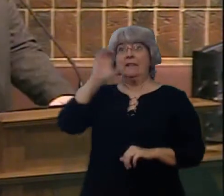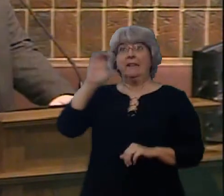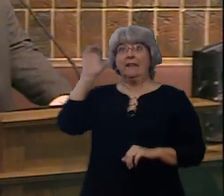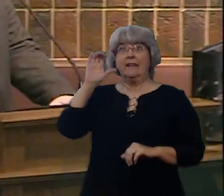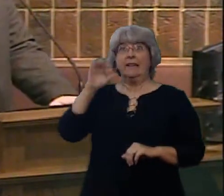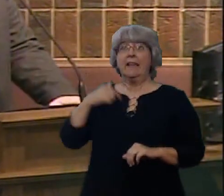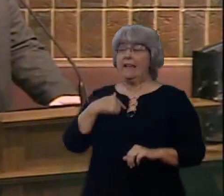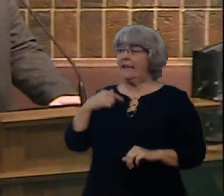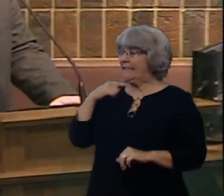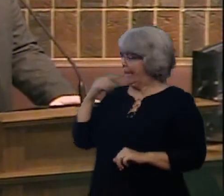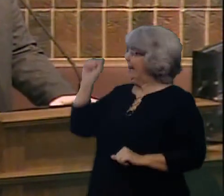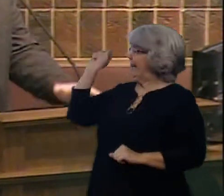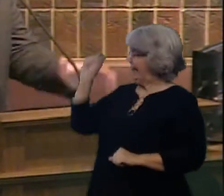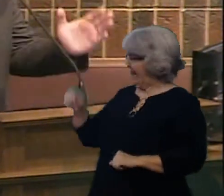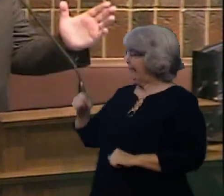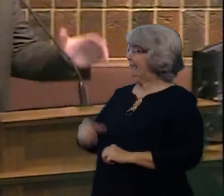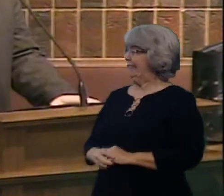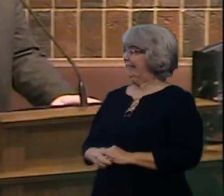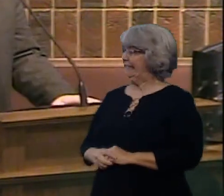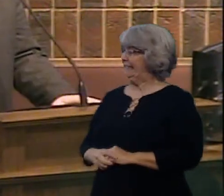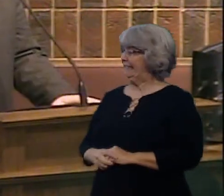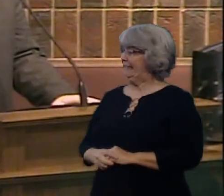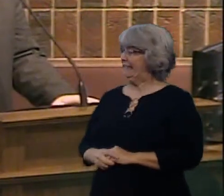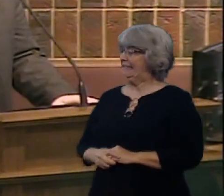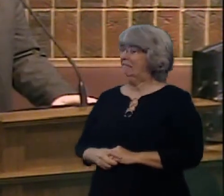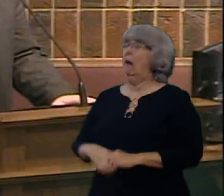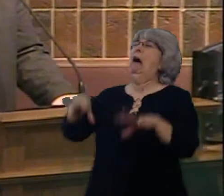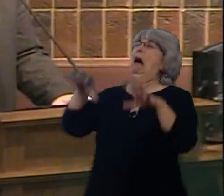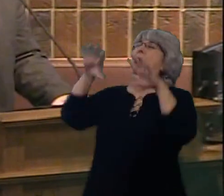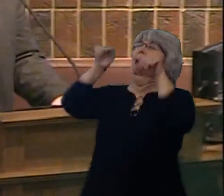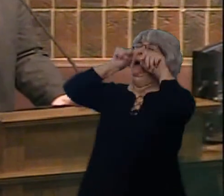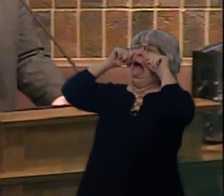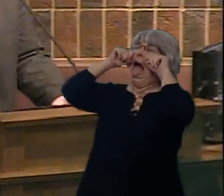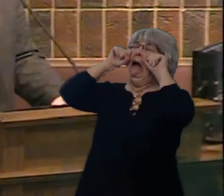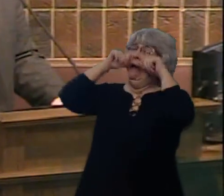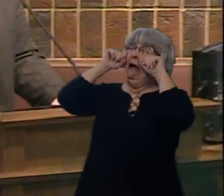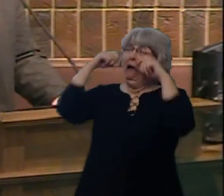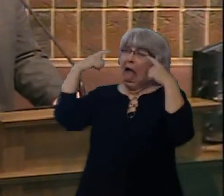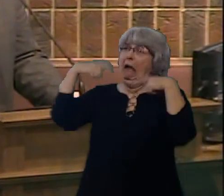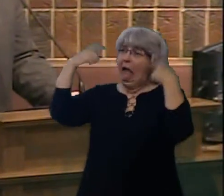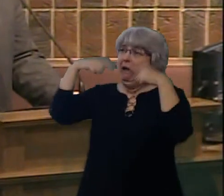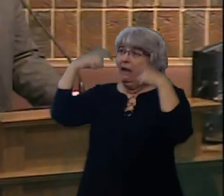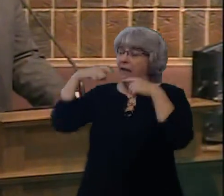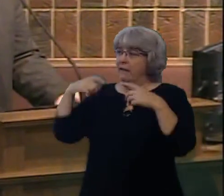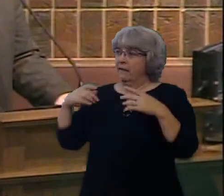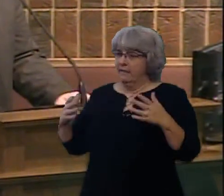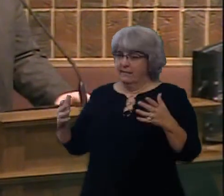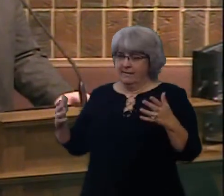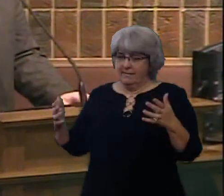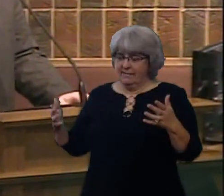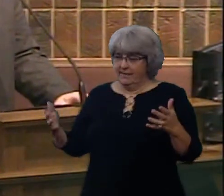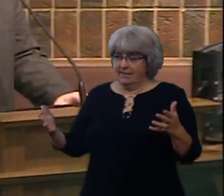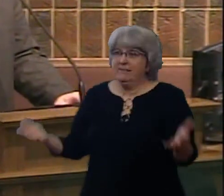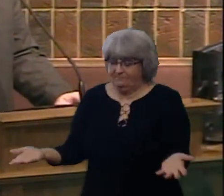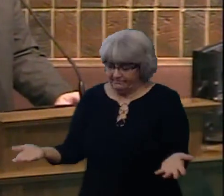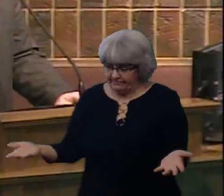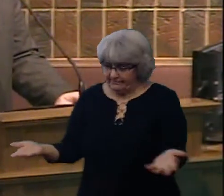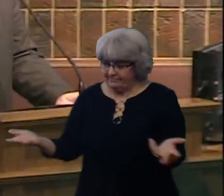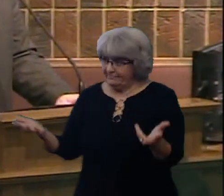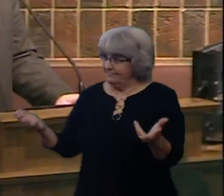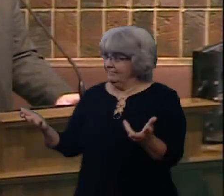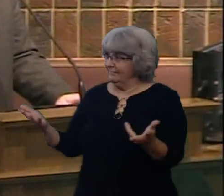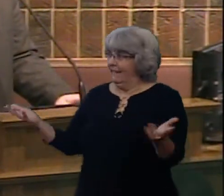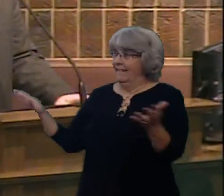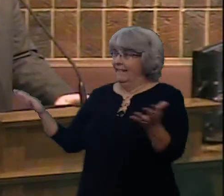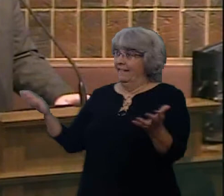course, said, yes. And that was it, you know. she about lost it, and we just sobbed